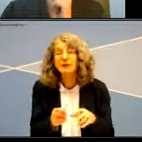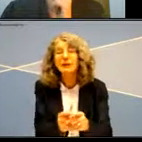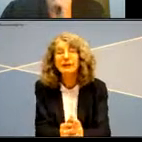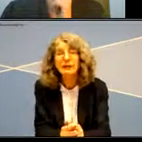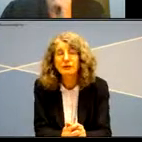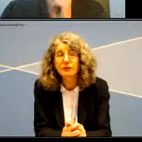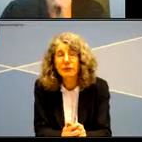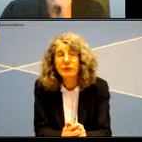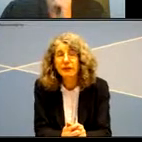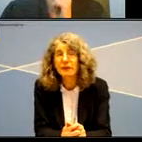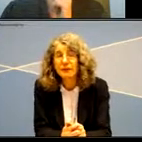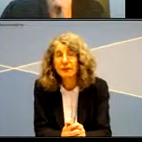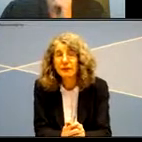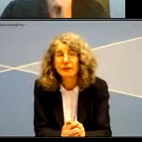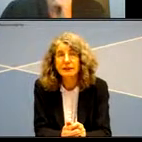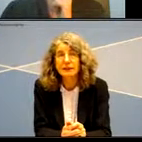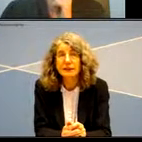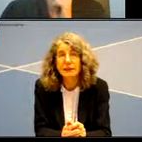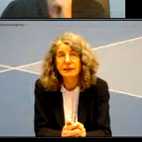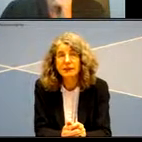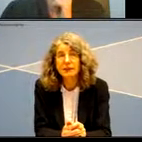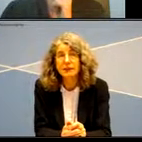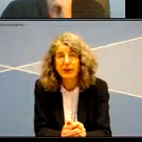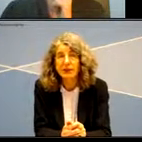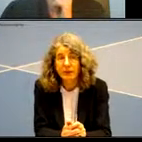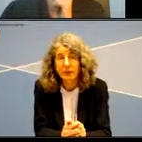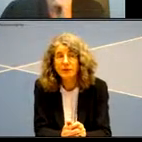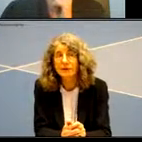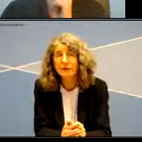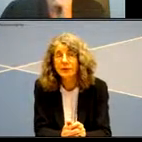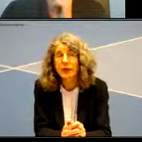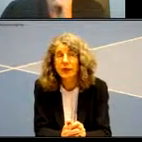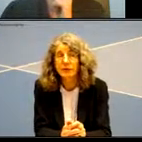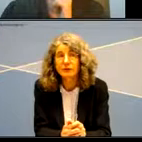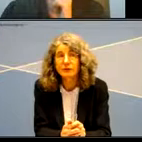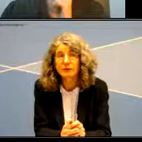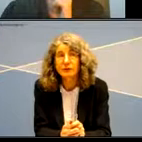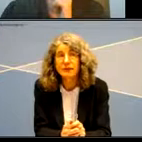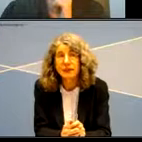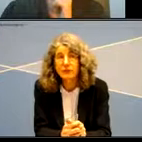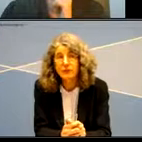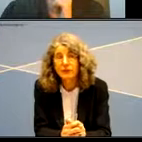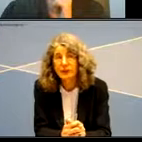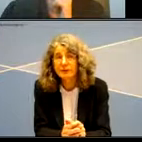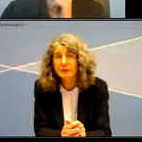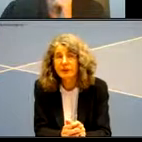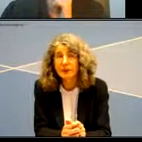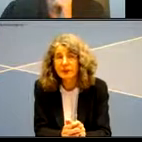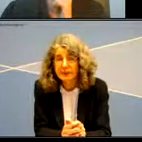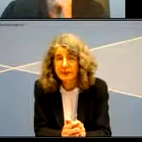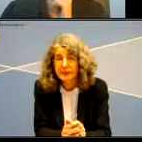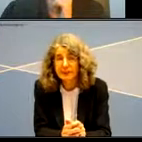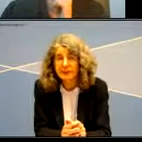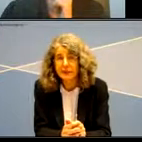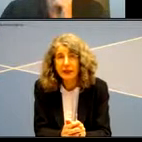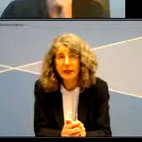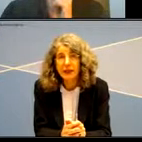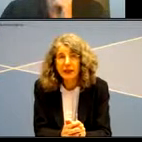consumers that are foreseen in the clean energy package and that we now have to implement in that